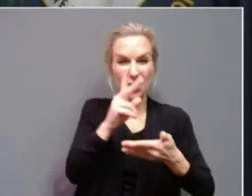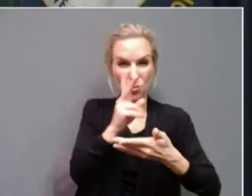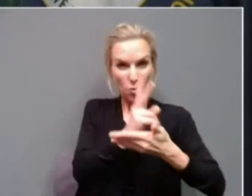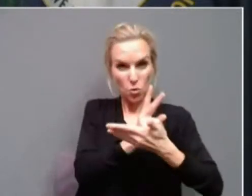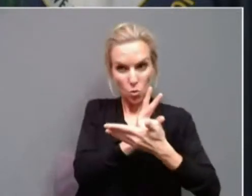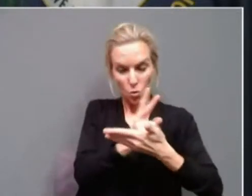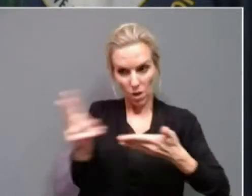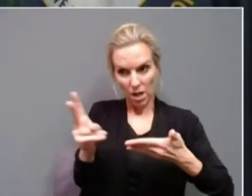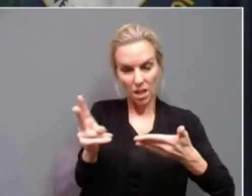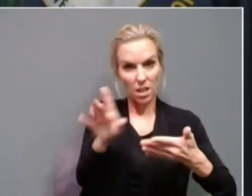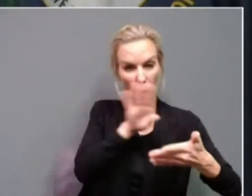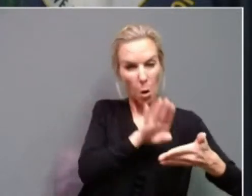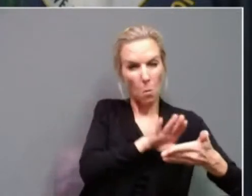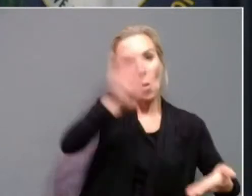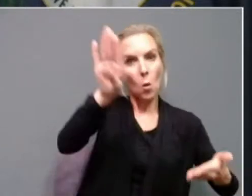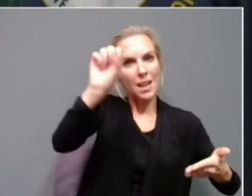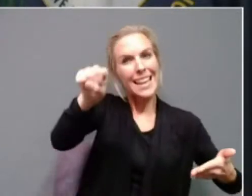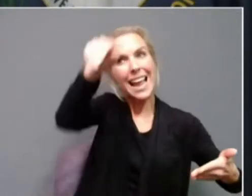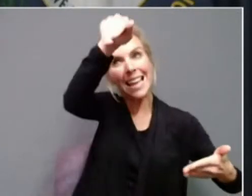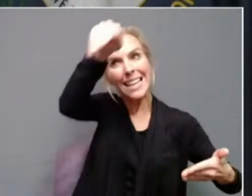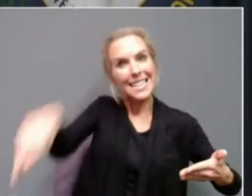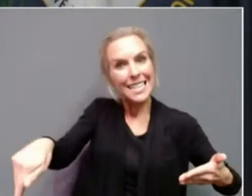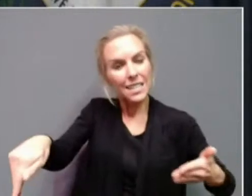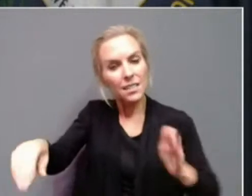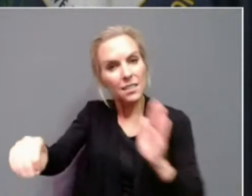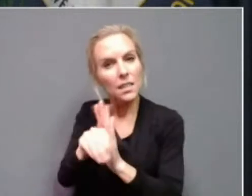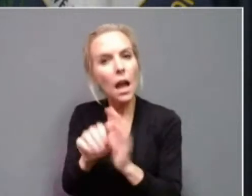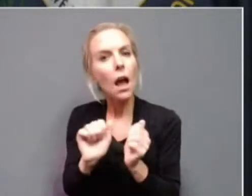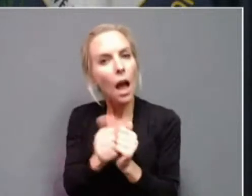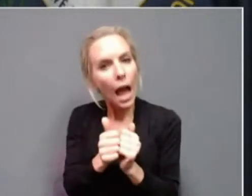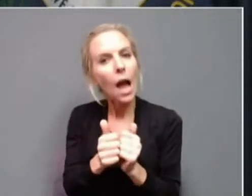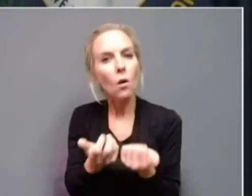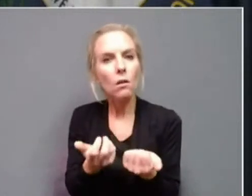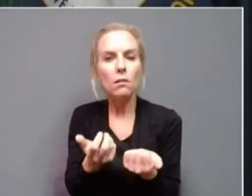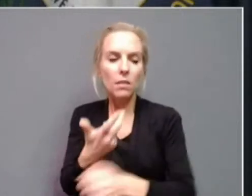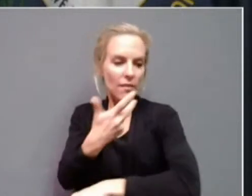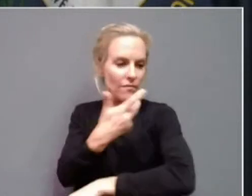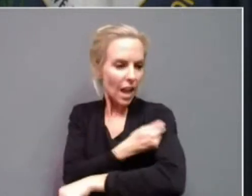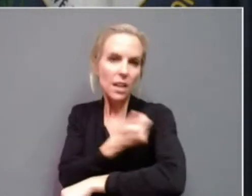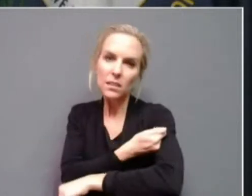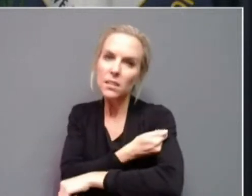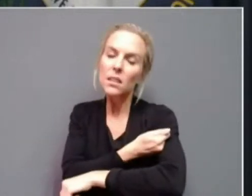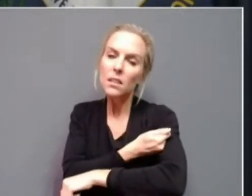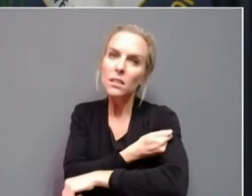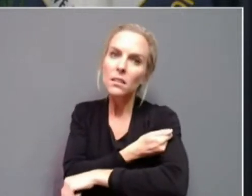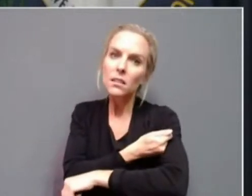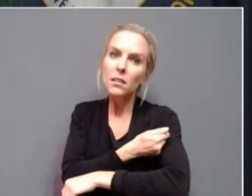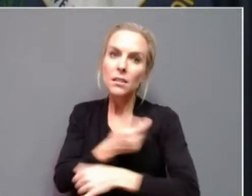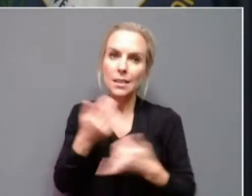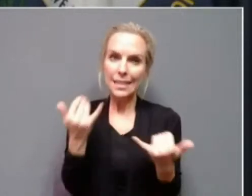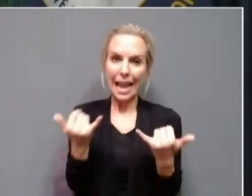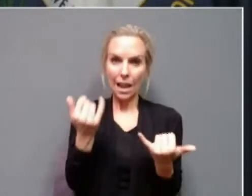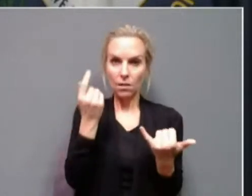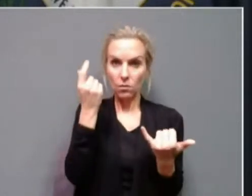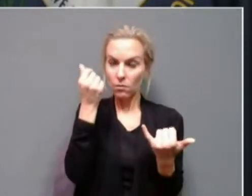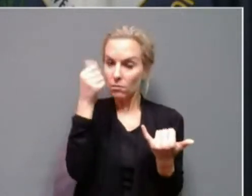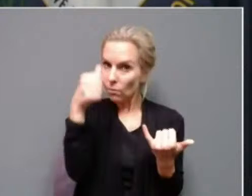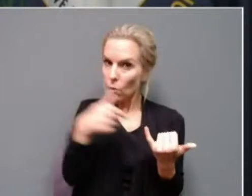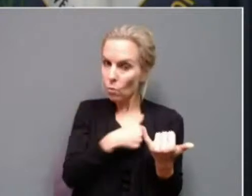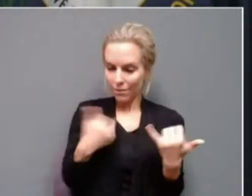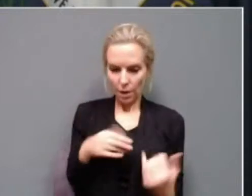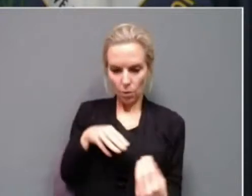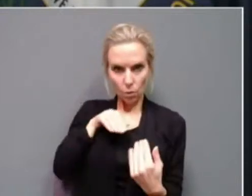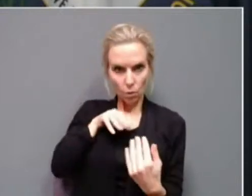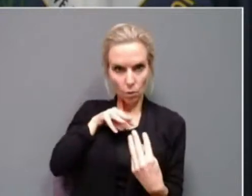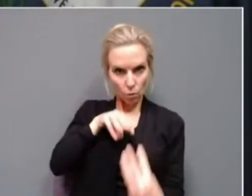to being at fully zero. I want you to think about that because we're at war. We've lost more